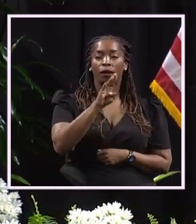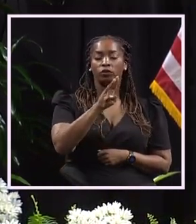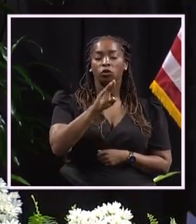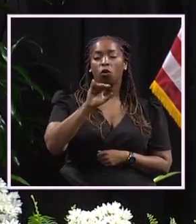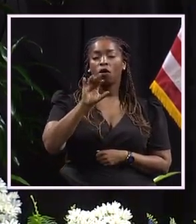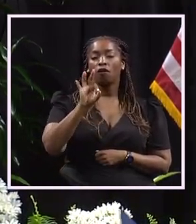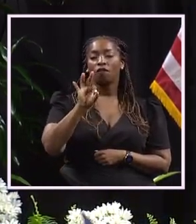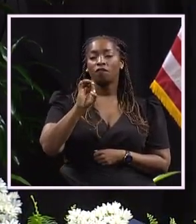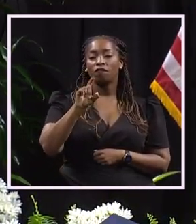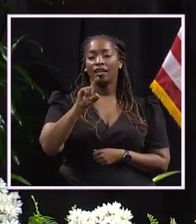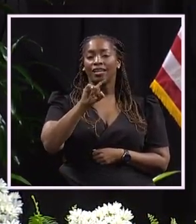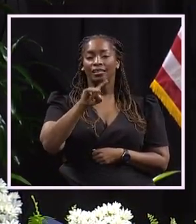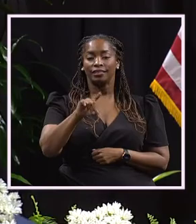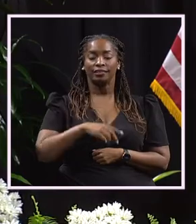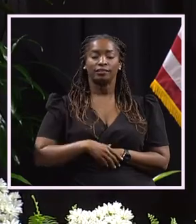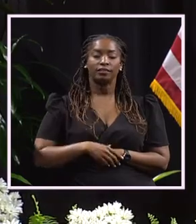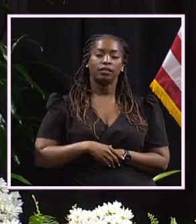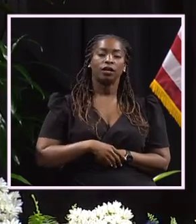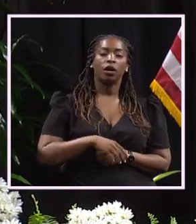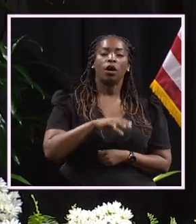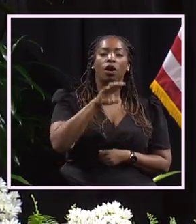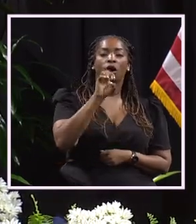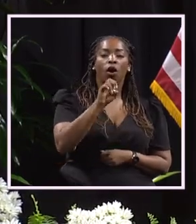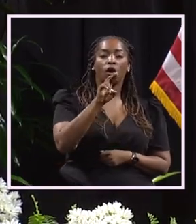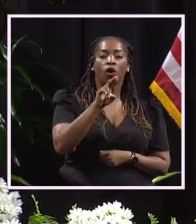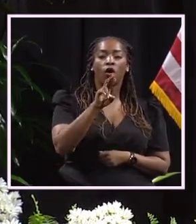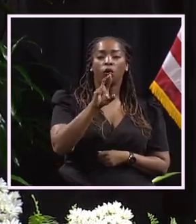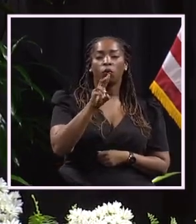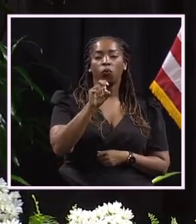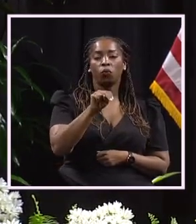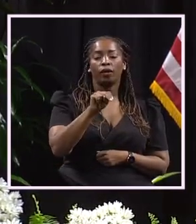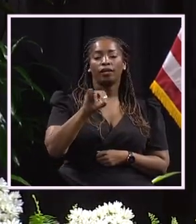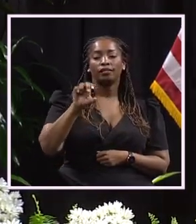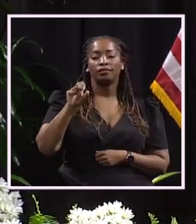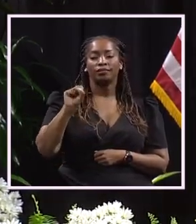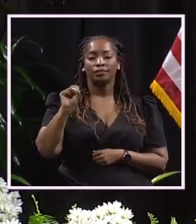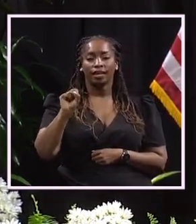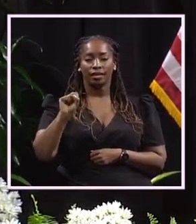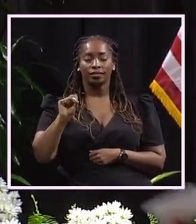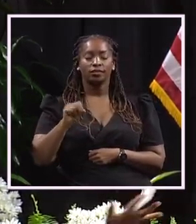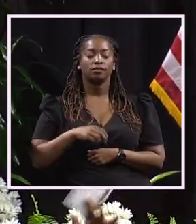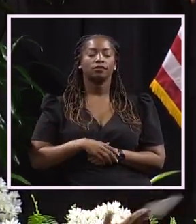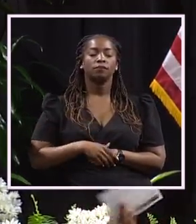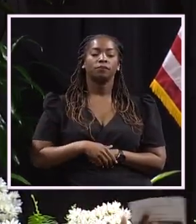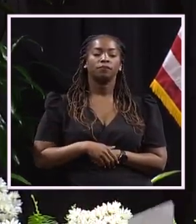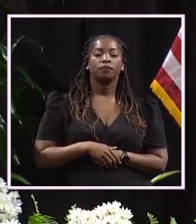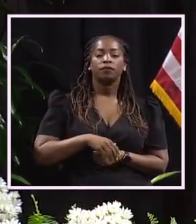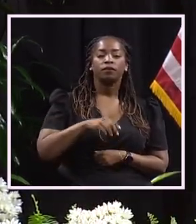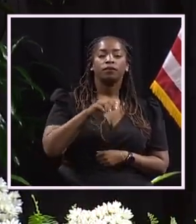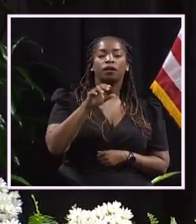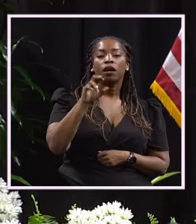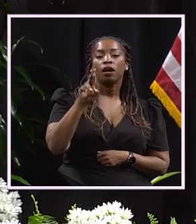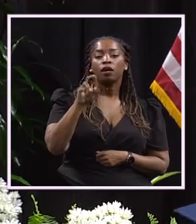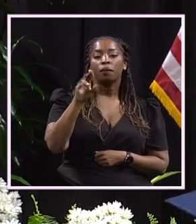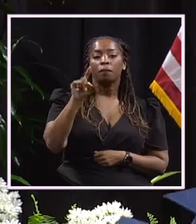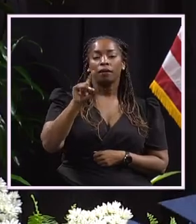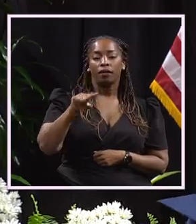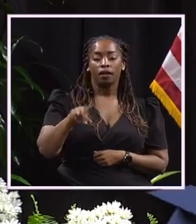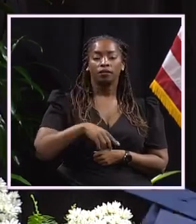Erwin T. Saints, cum laude. Gerardo I. Ramirez. Brianna Lopez, magna cum